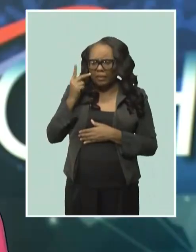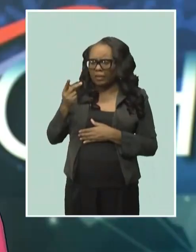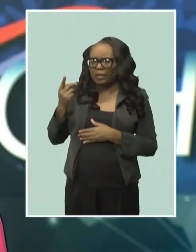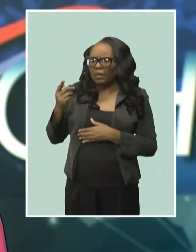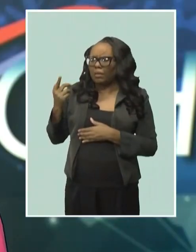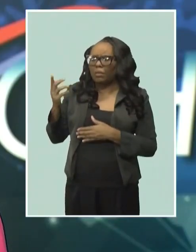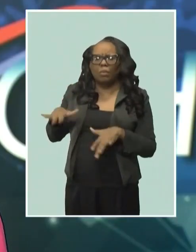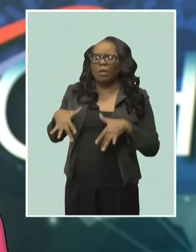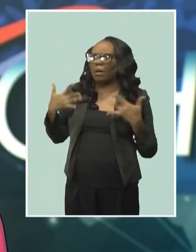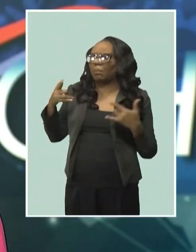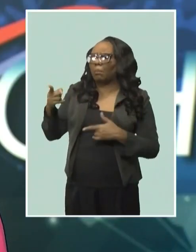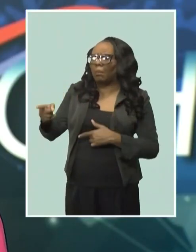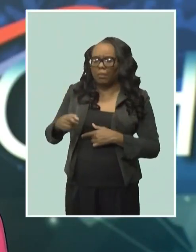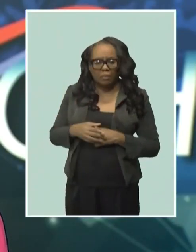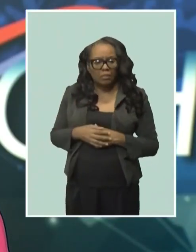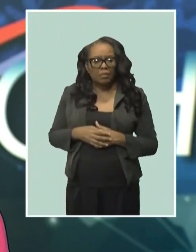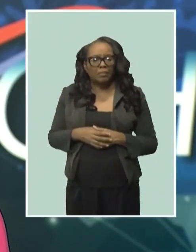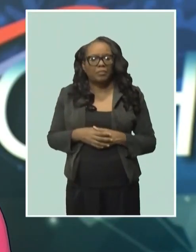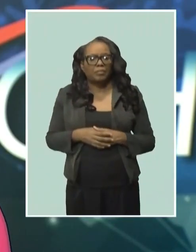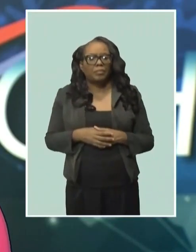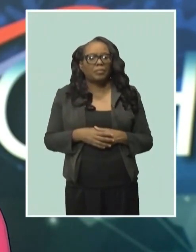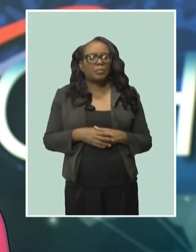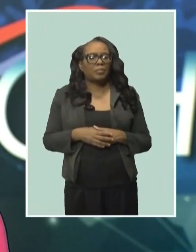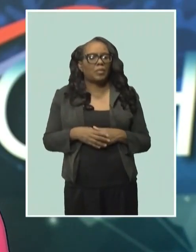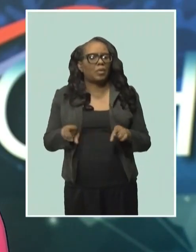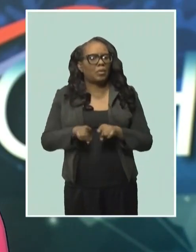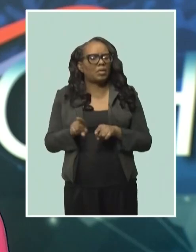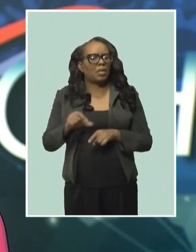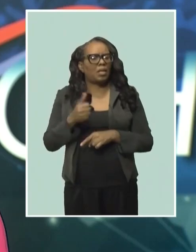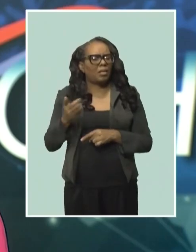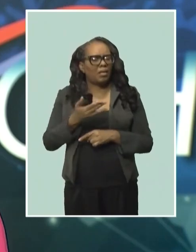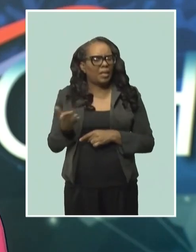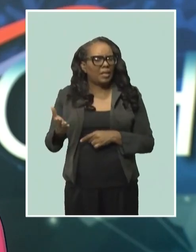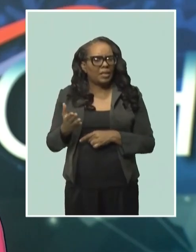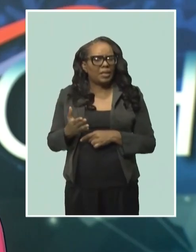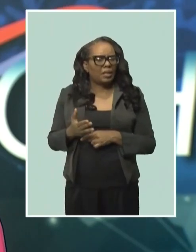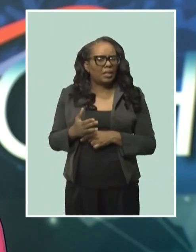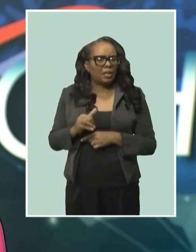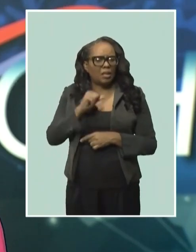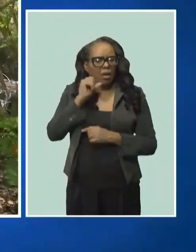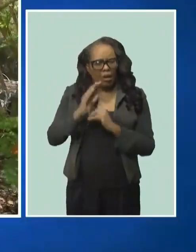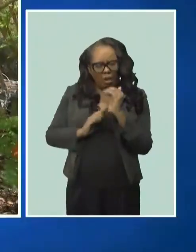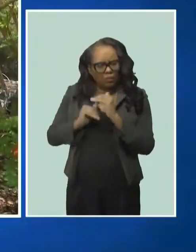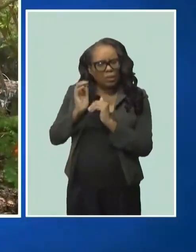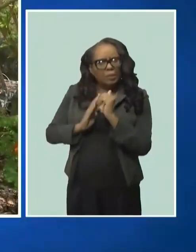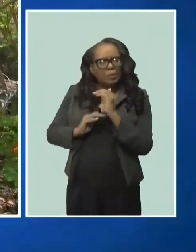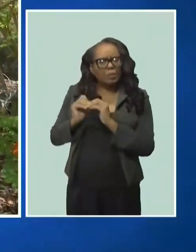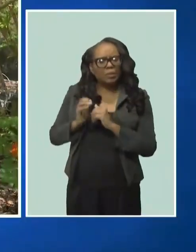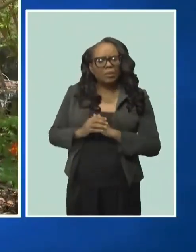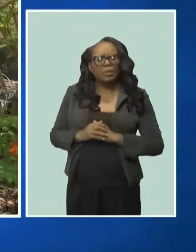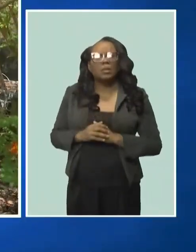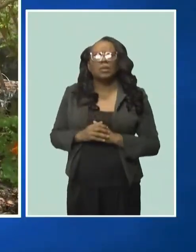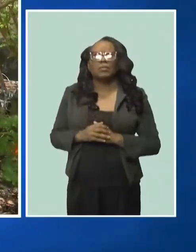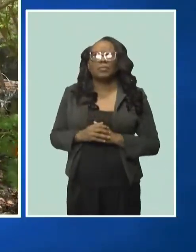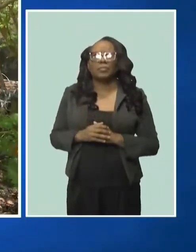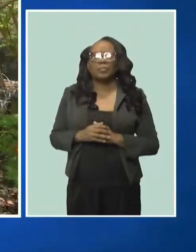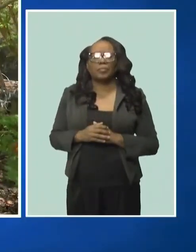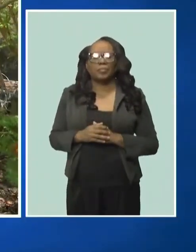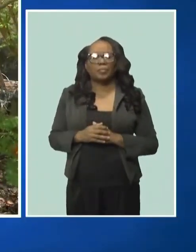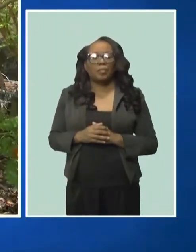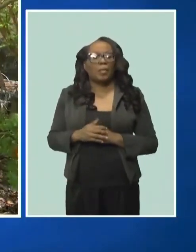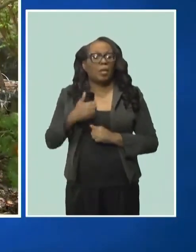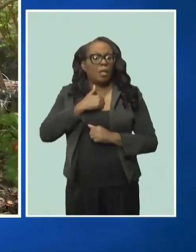Ms. Ford also revealed developments that have left her uneasy. I am sorry because I have laid